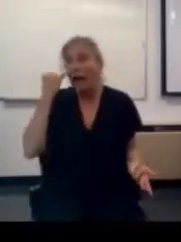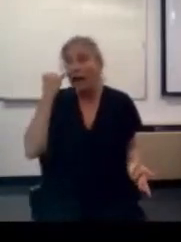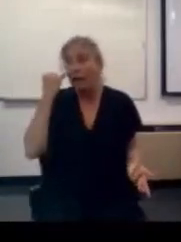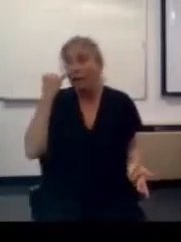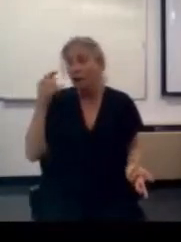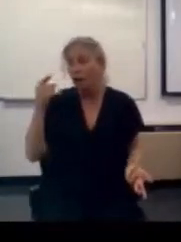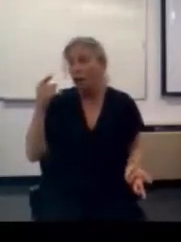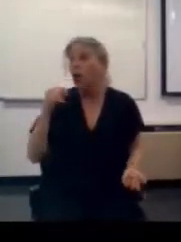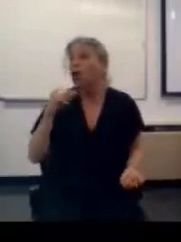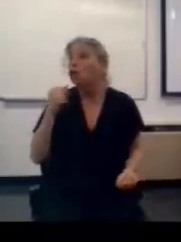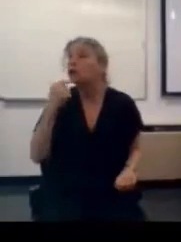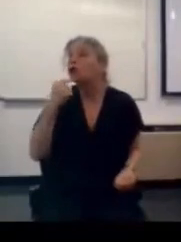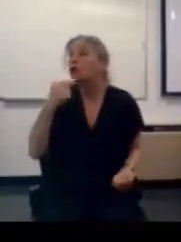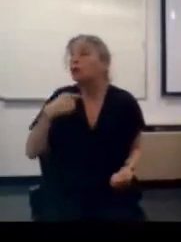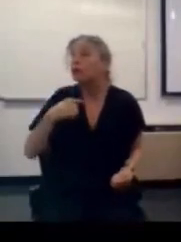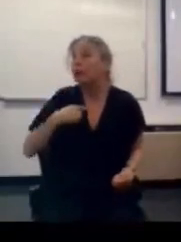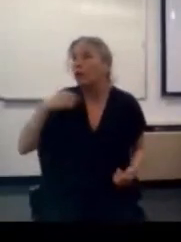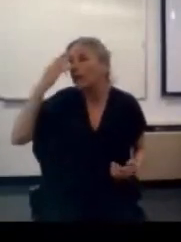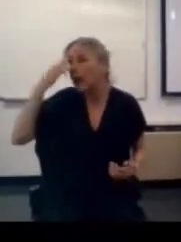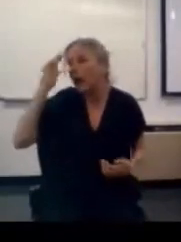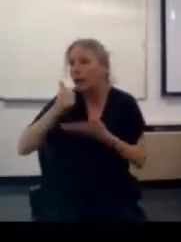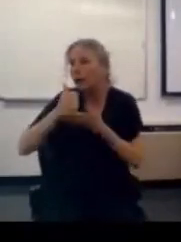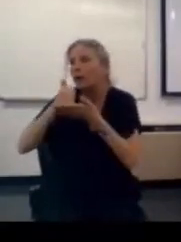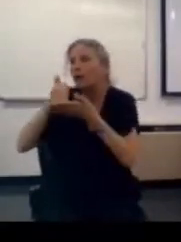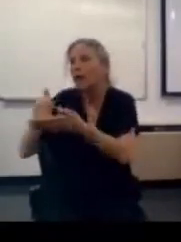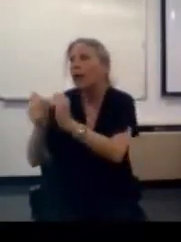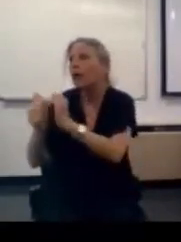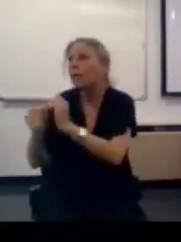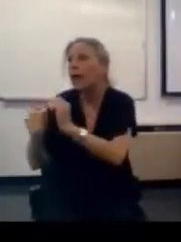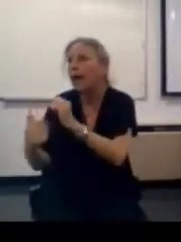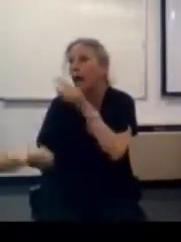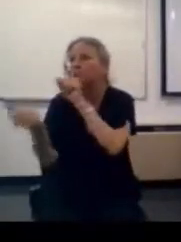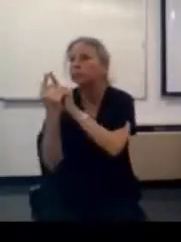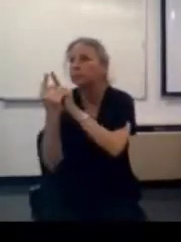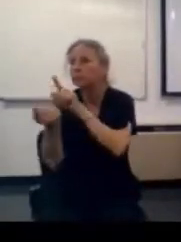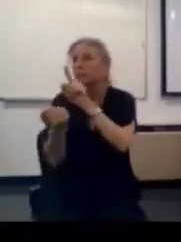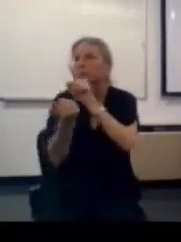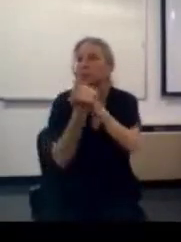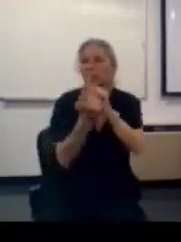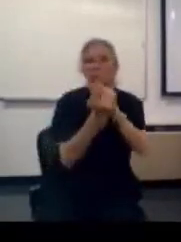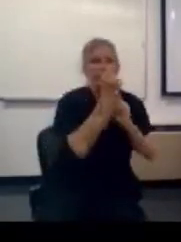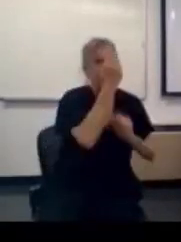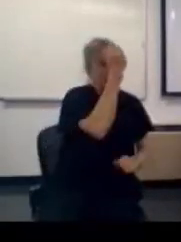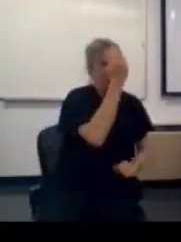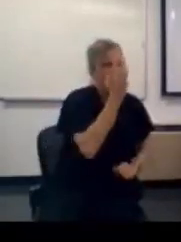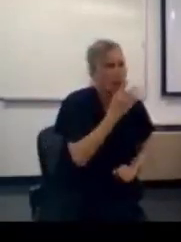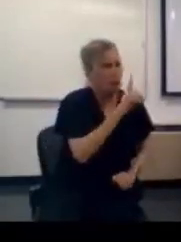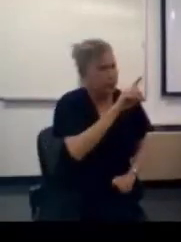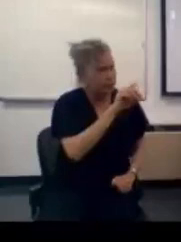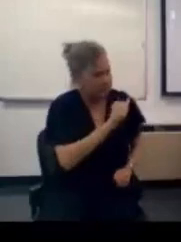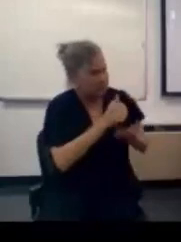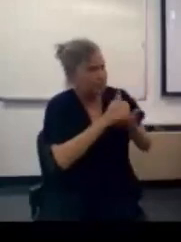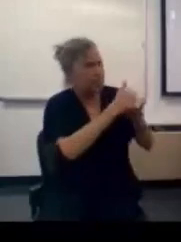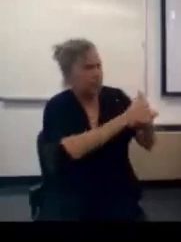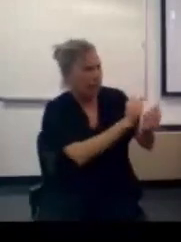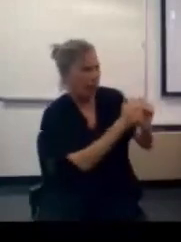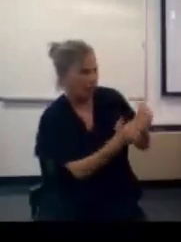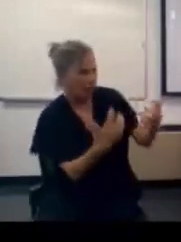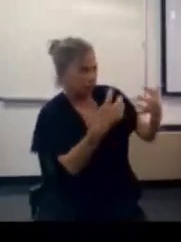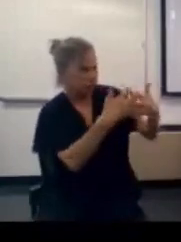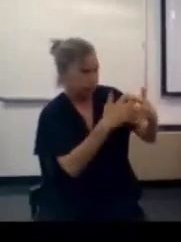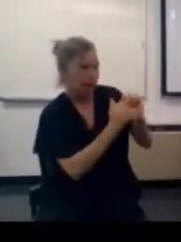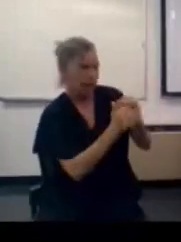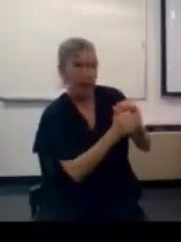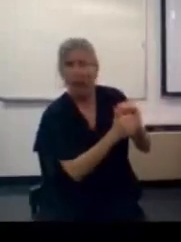So it's really up to the employees and the managers coming to us and seeking us out to to obtain that knowledge and even